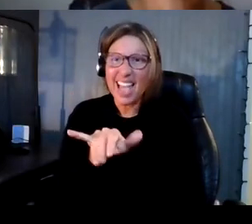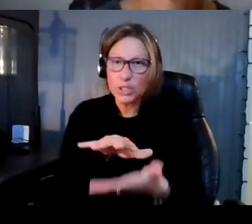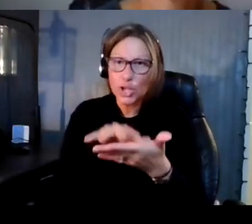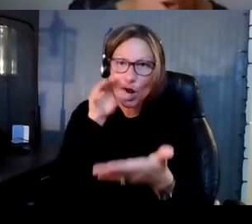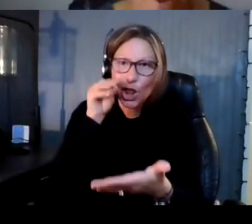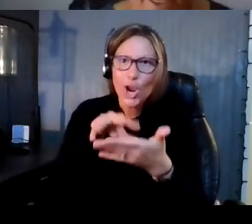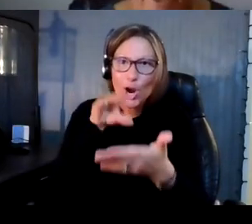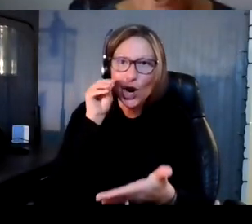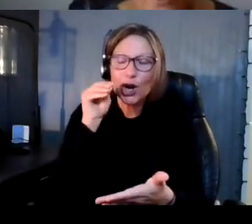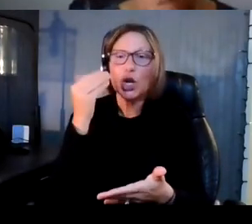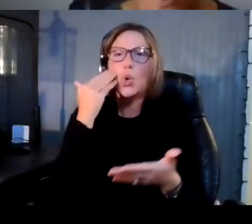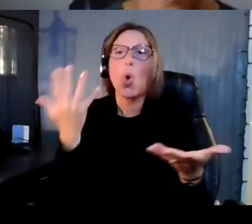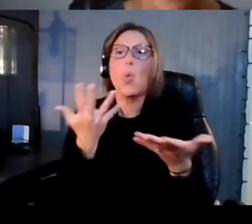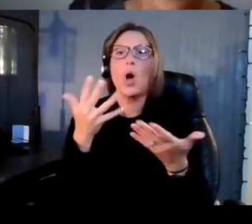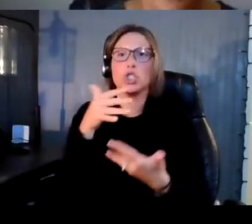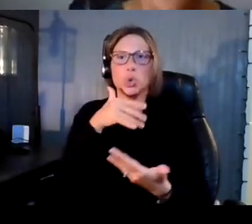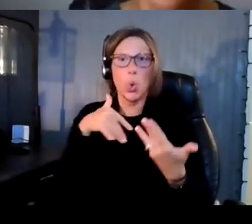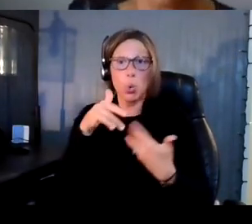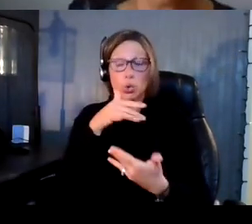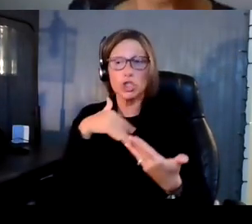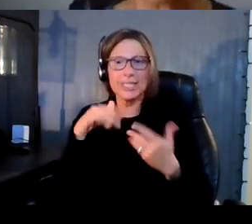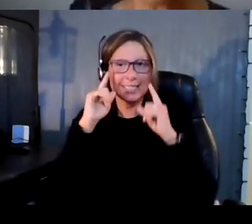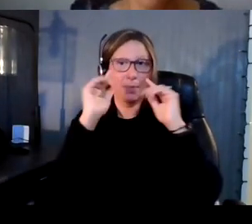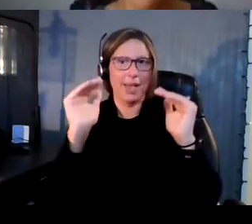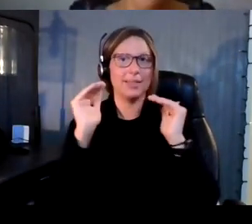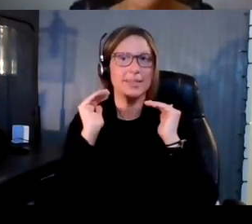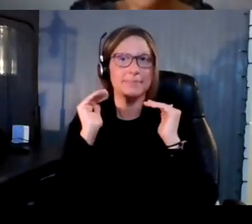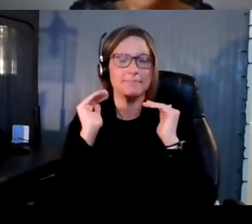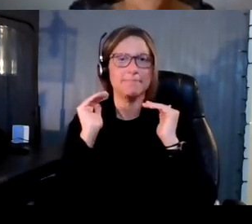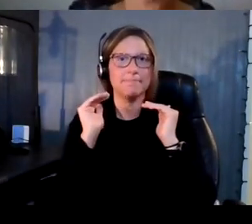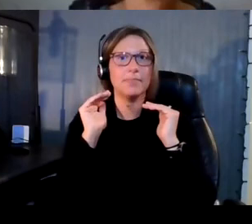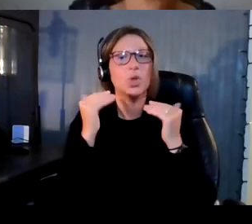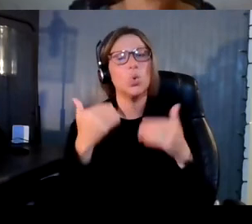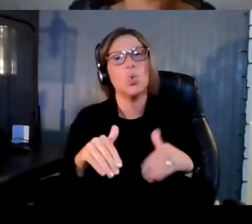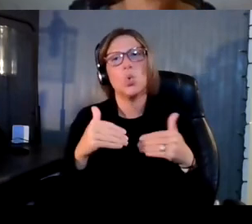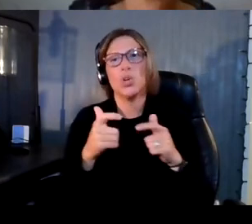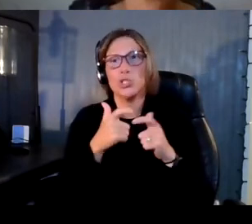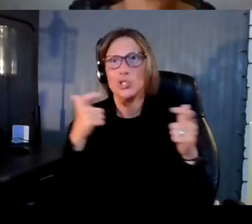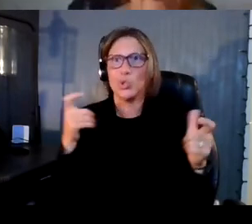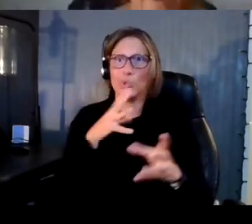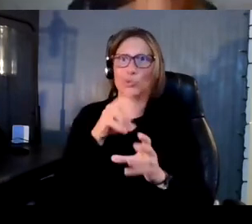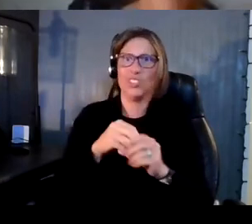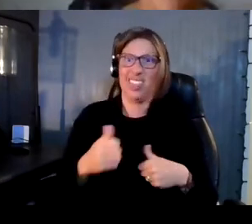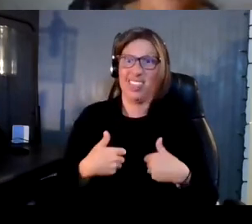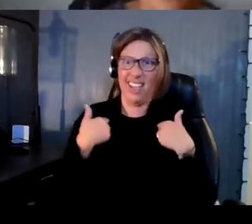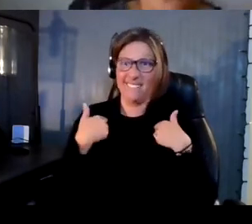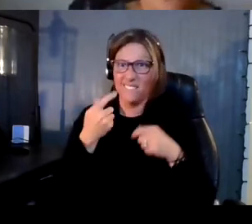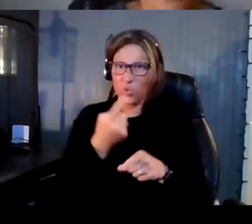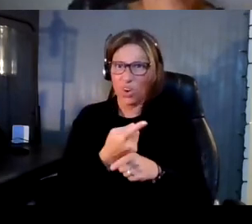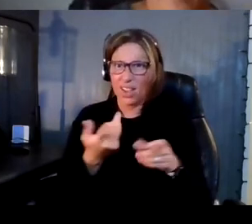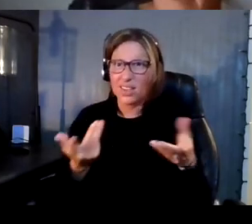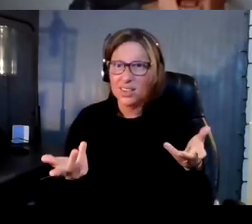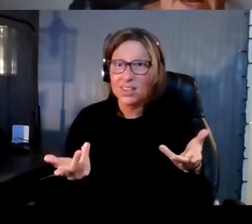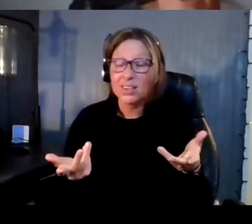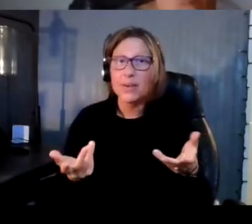what socially is expected. That's a huge part of life if you think about it. When we want